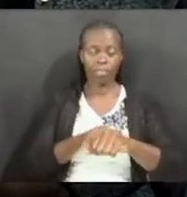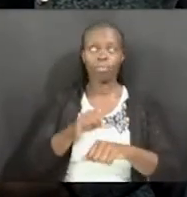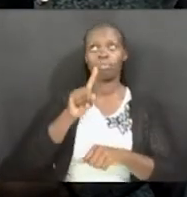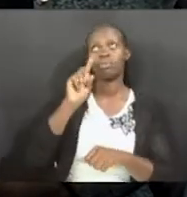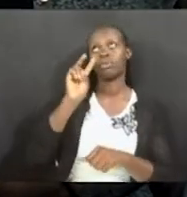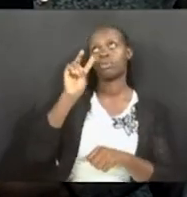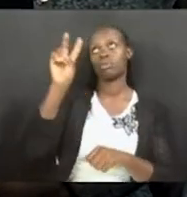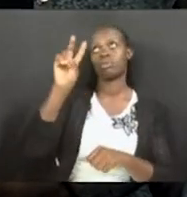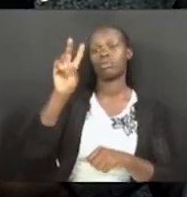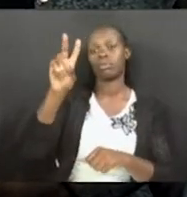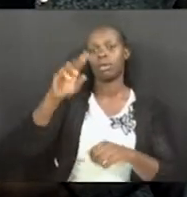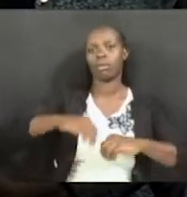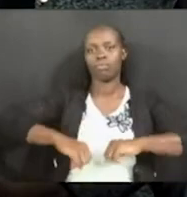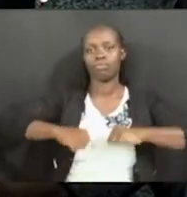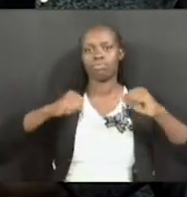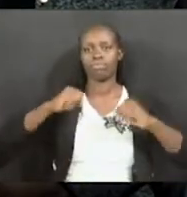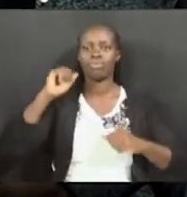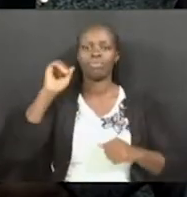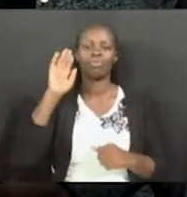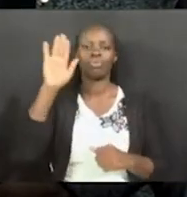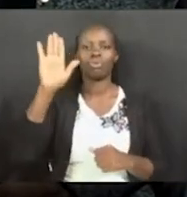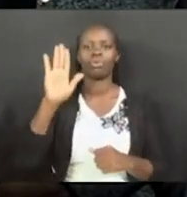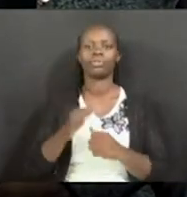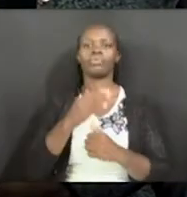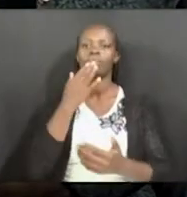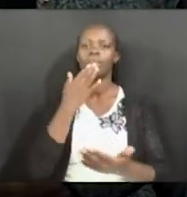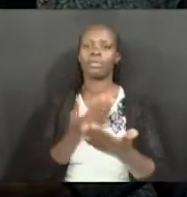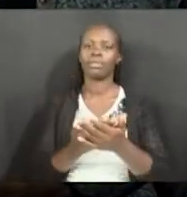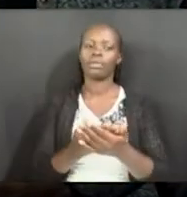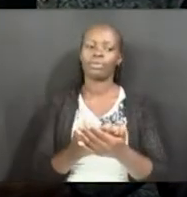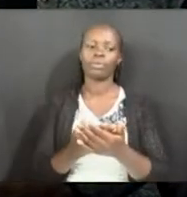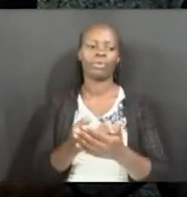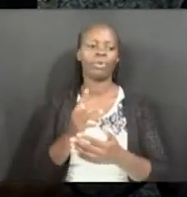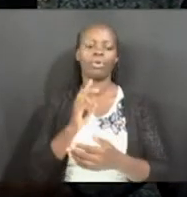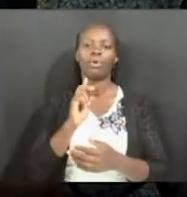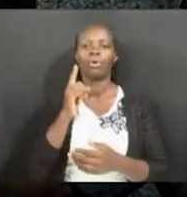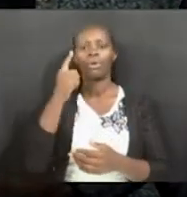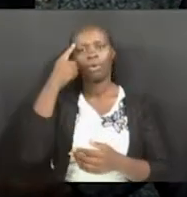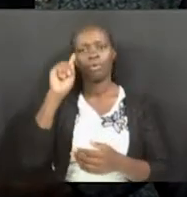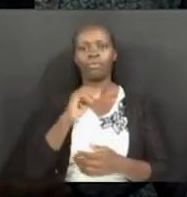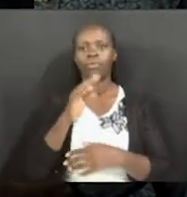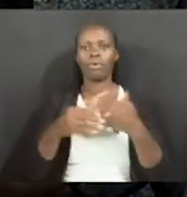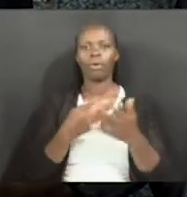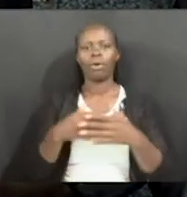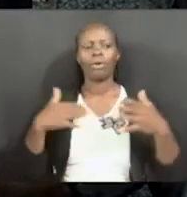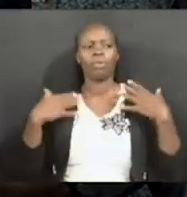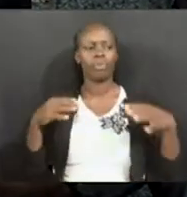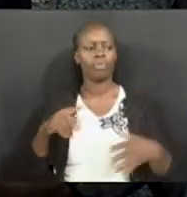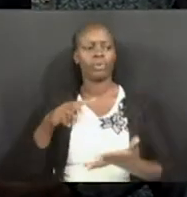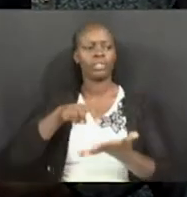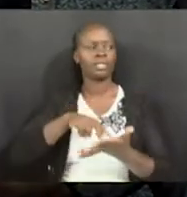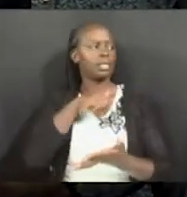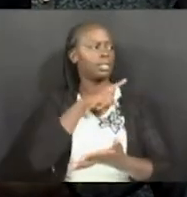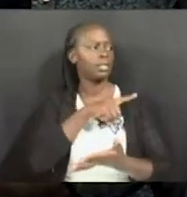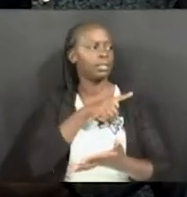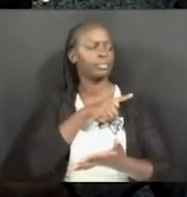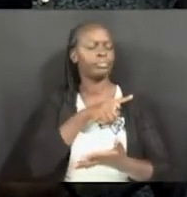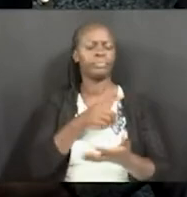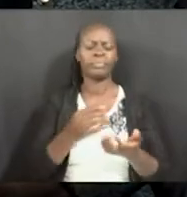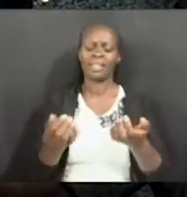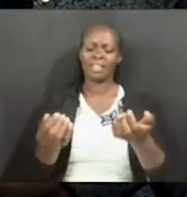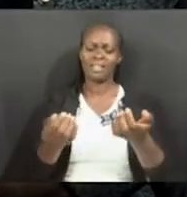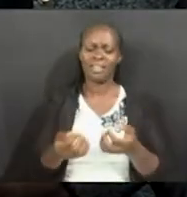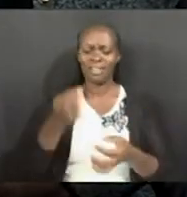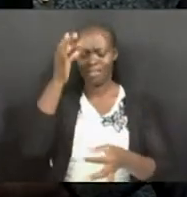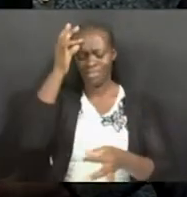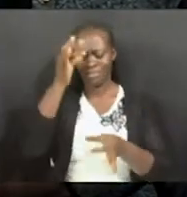for those who have come forward. You know the reason why. If we need our faith to be increased, this is the time